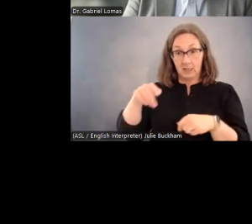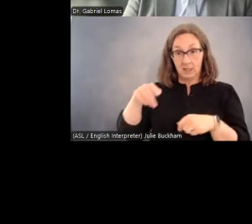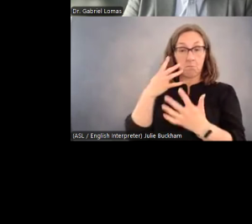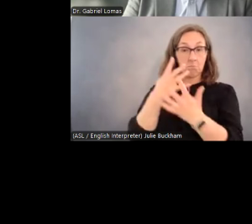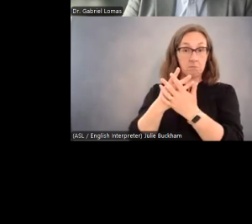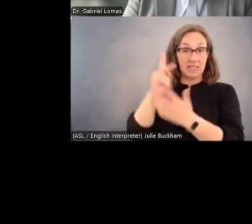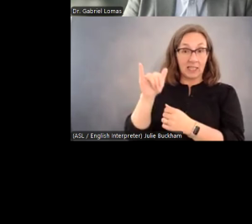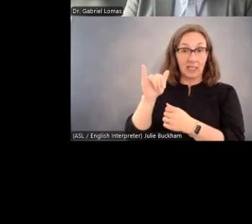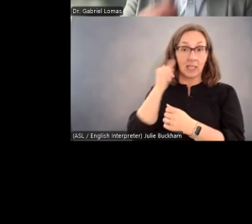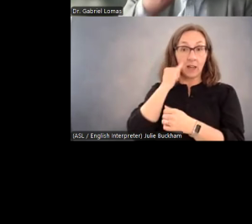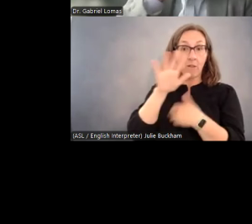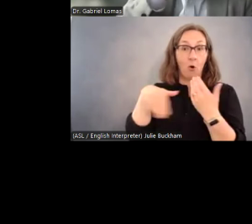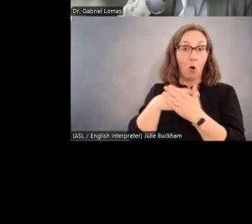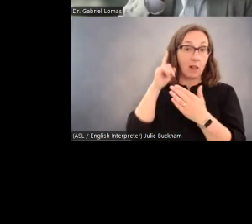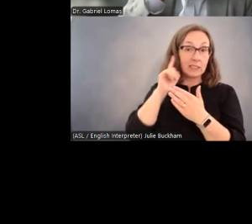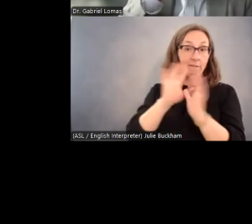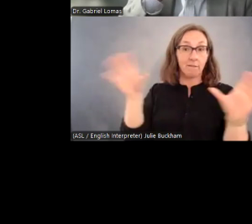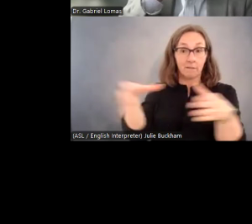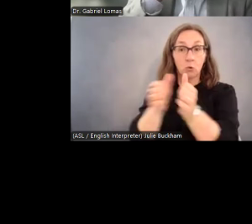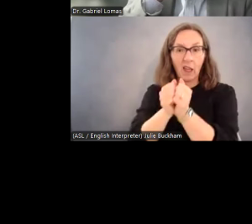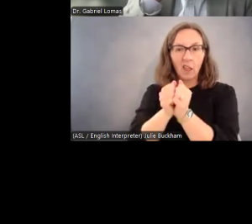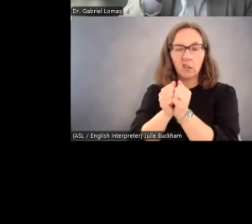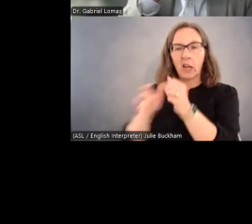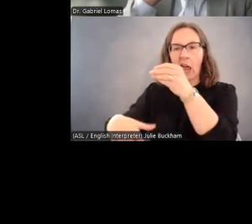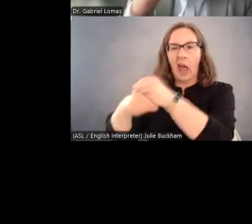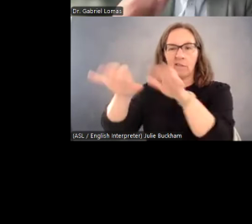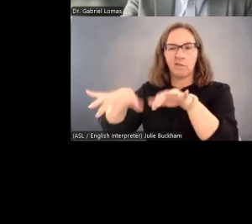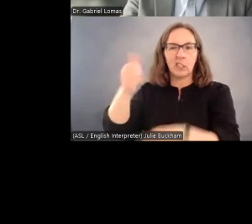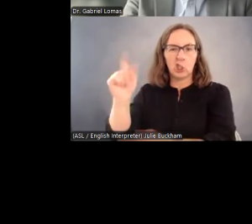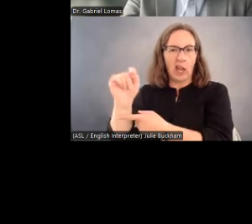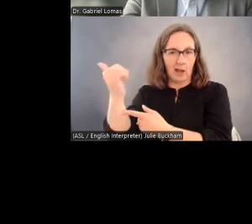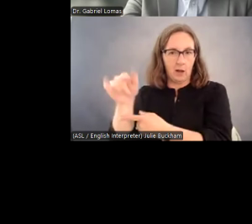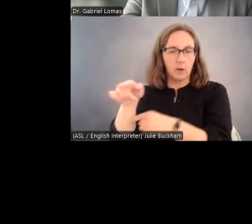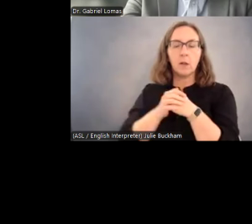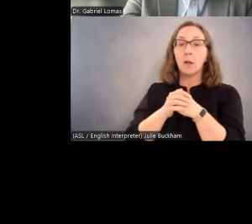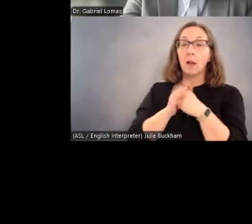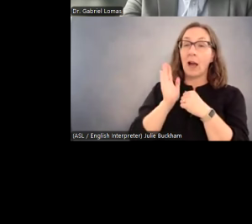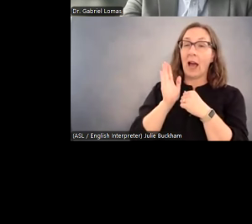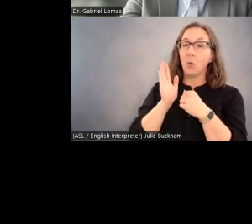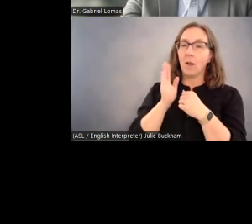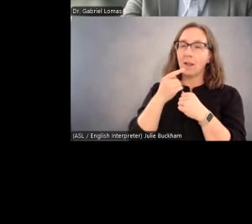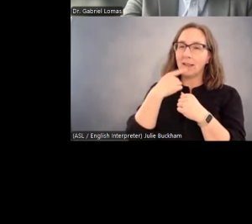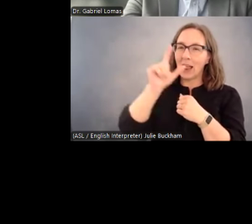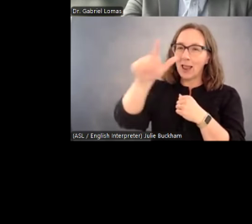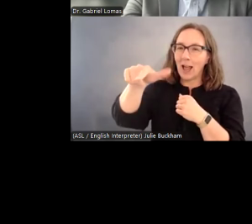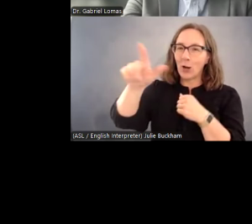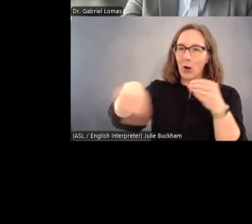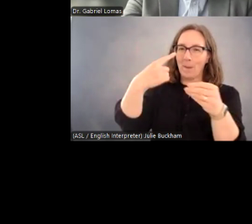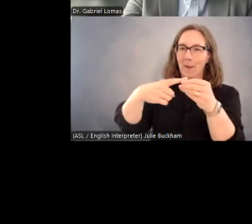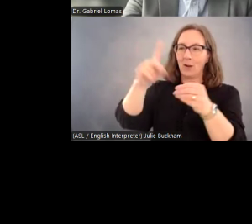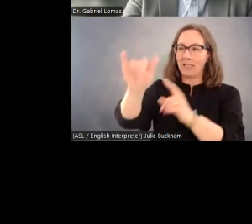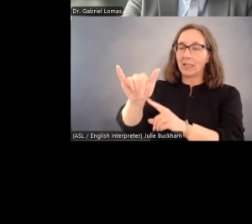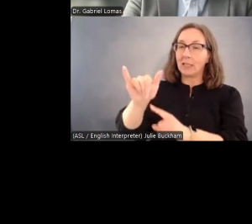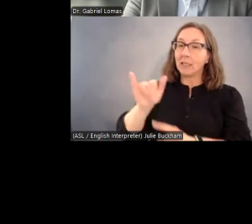are housed together, you could put it in the chat. I'm going to share some kind of interesting data for you later about Kentucky that I think you'll